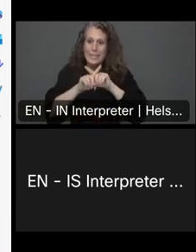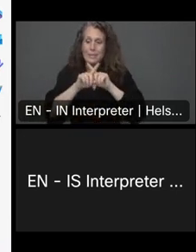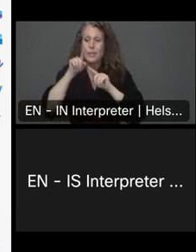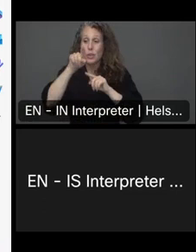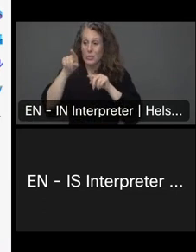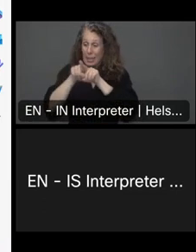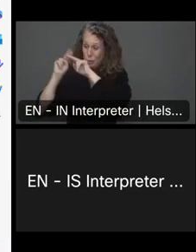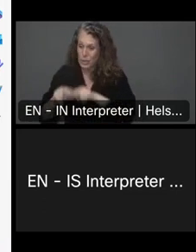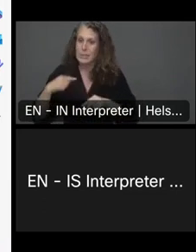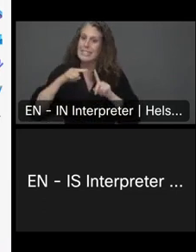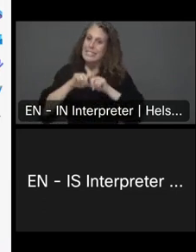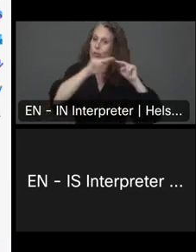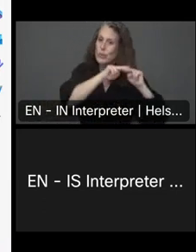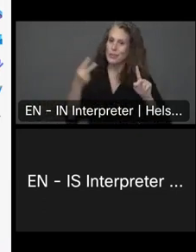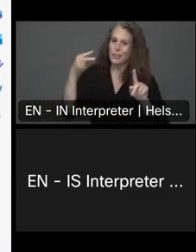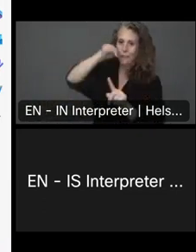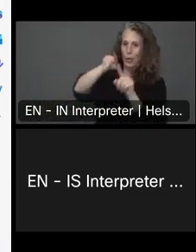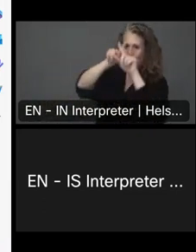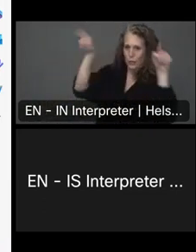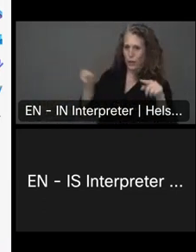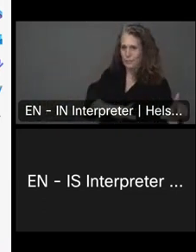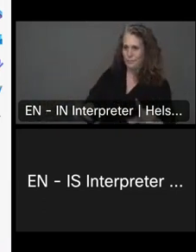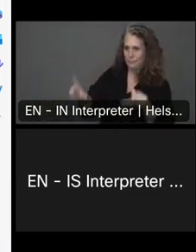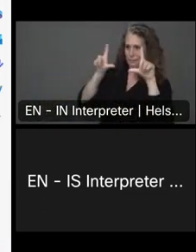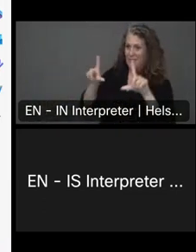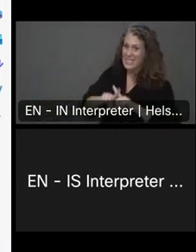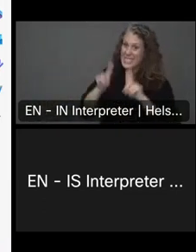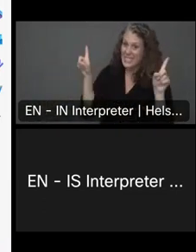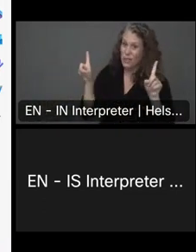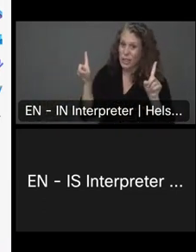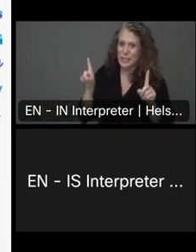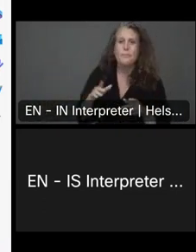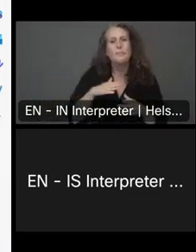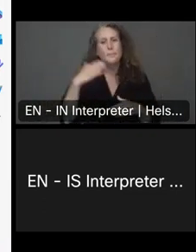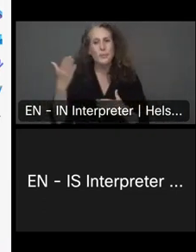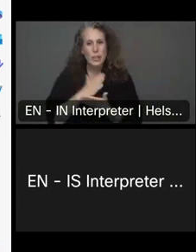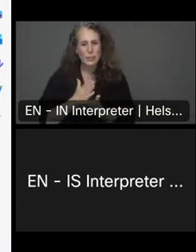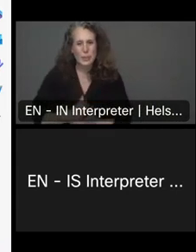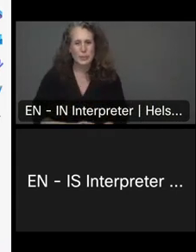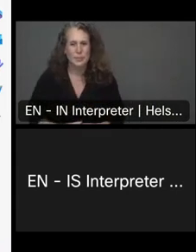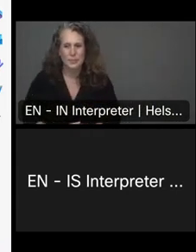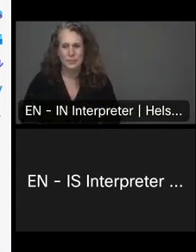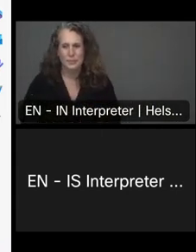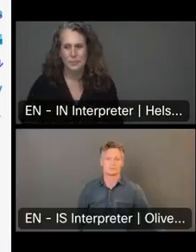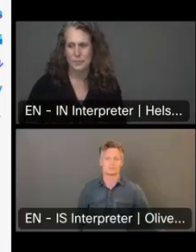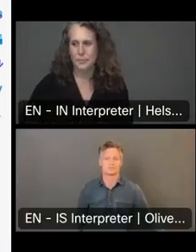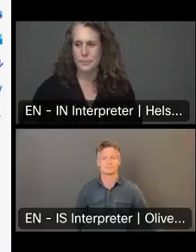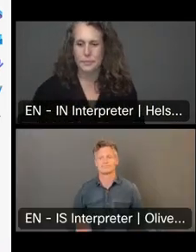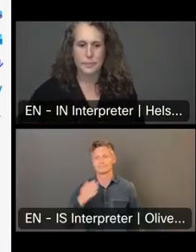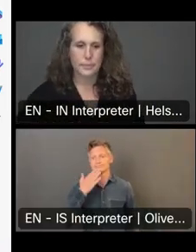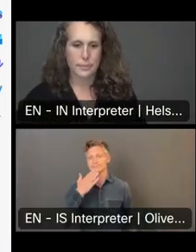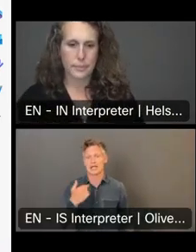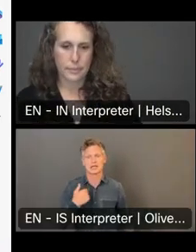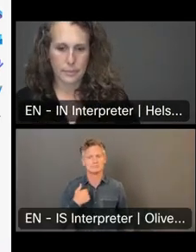lot. I hadn't really thought about that. I mean, one issue for me is distinguishing economy in